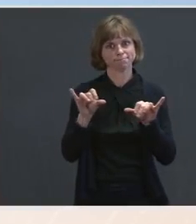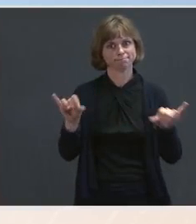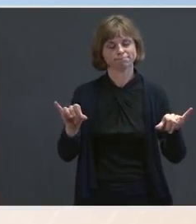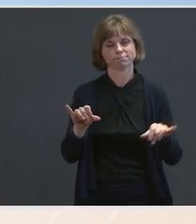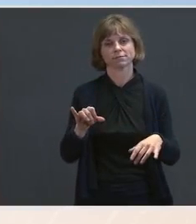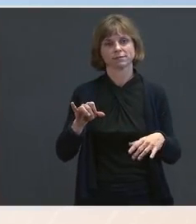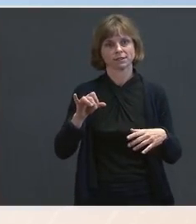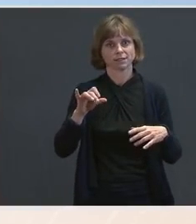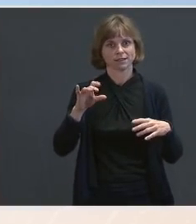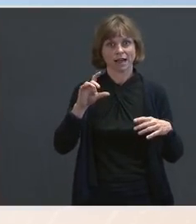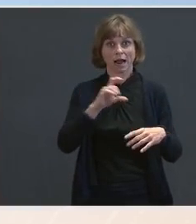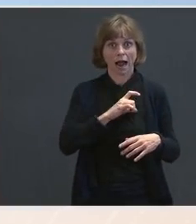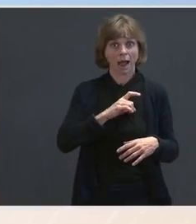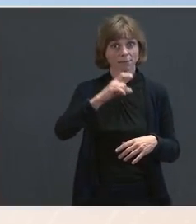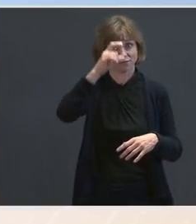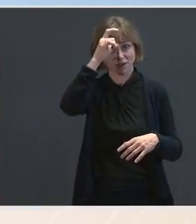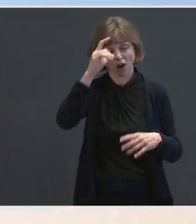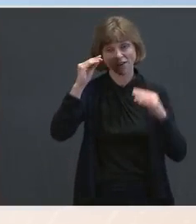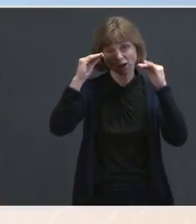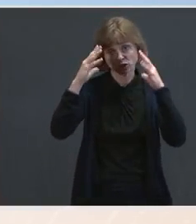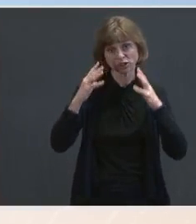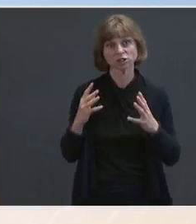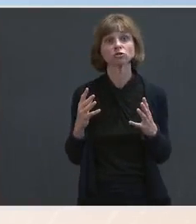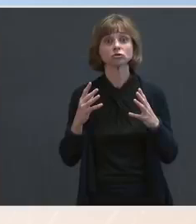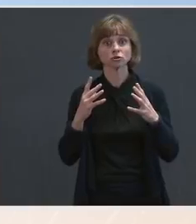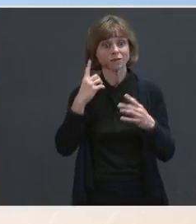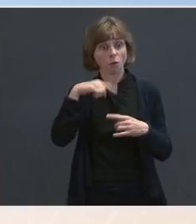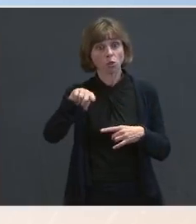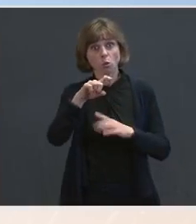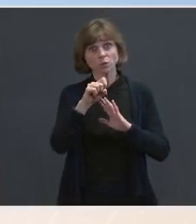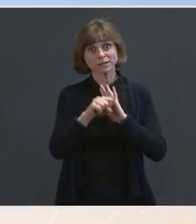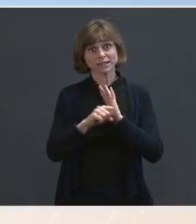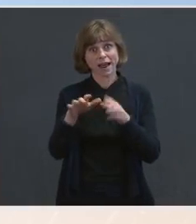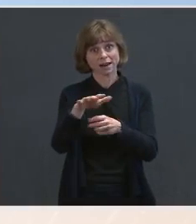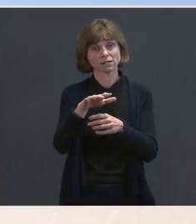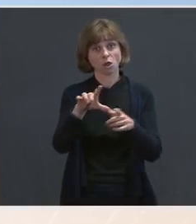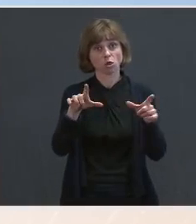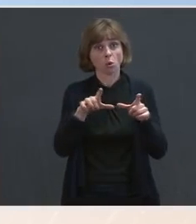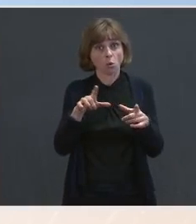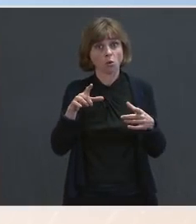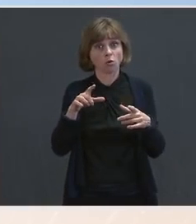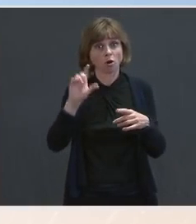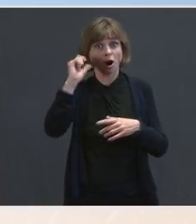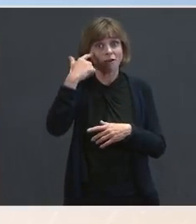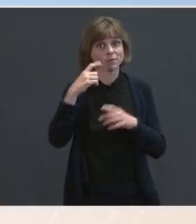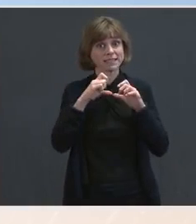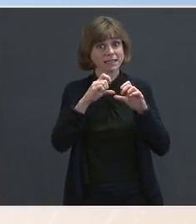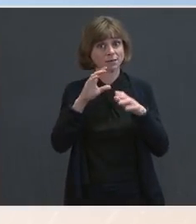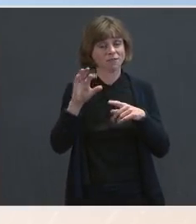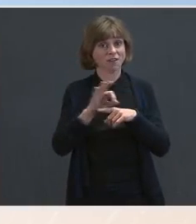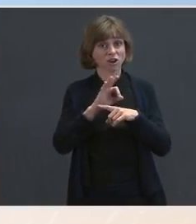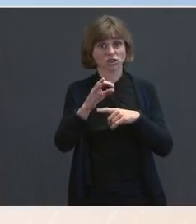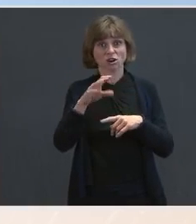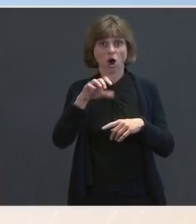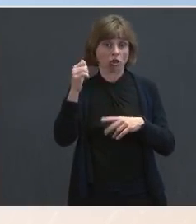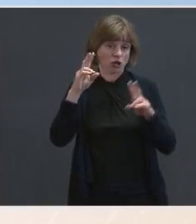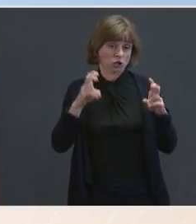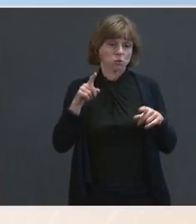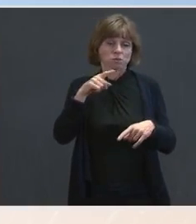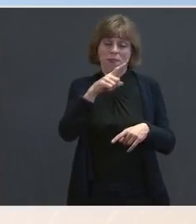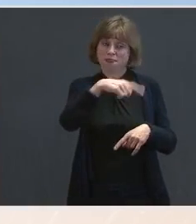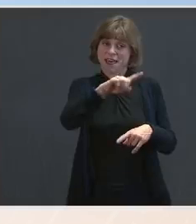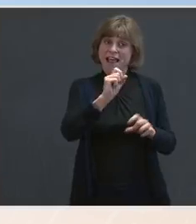keep state and local governments functioning. I'm sure there may be other issues that they have concerns about. I'll let them speak to that. But he has